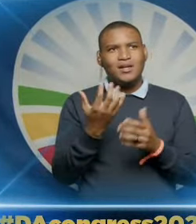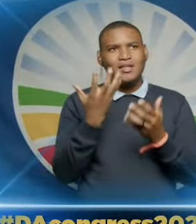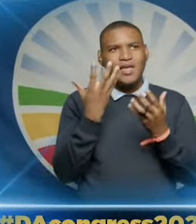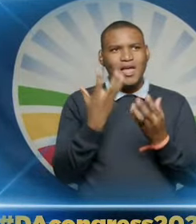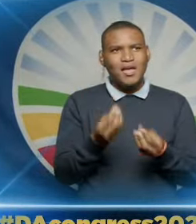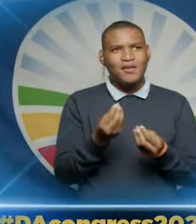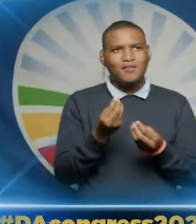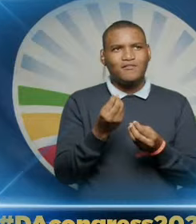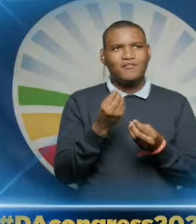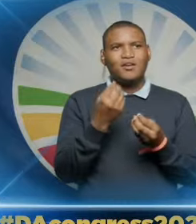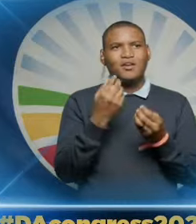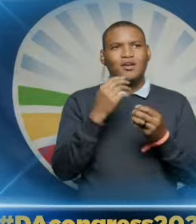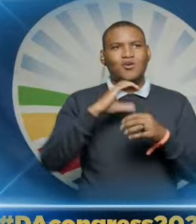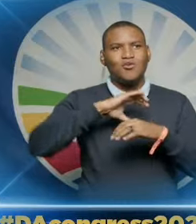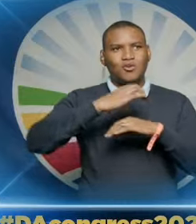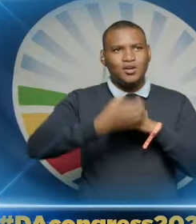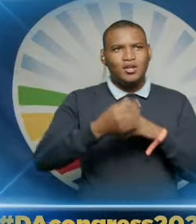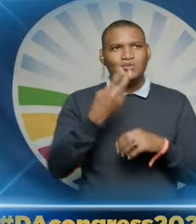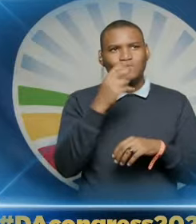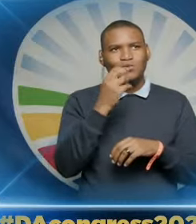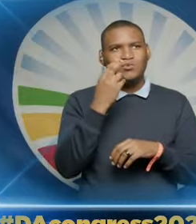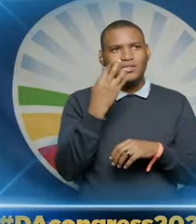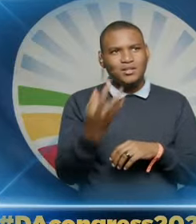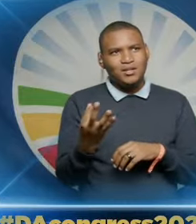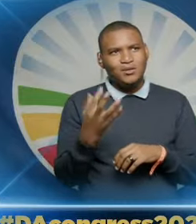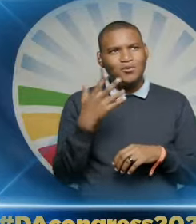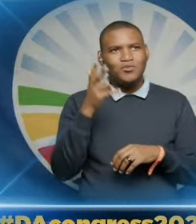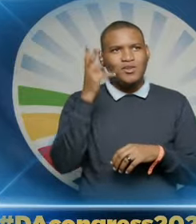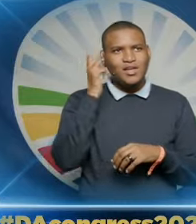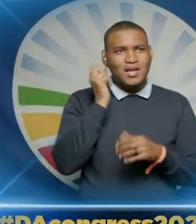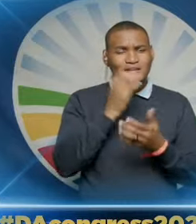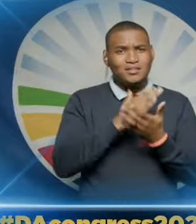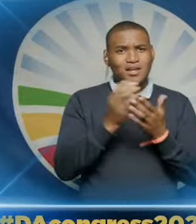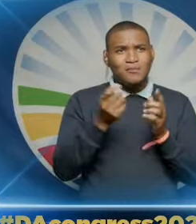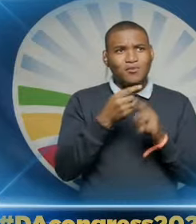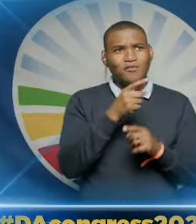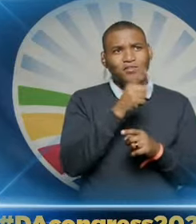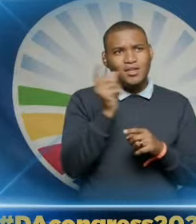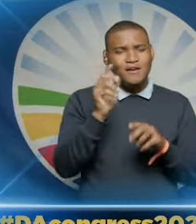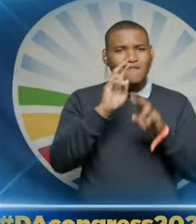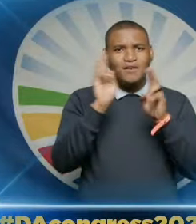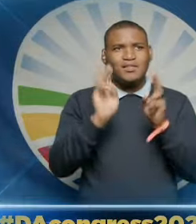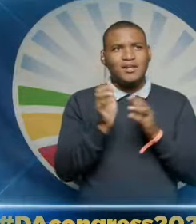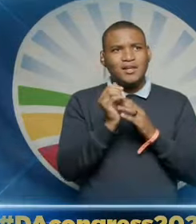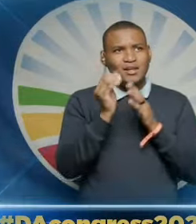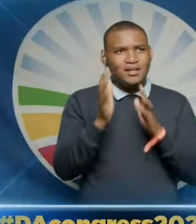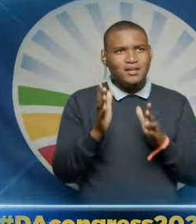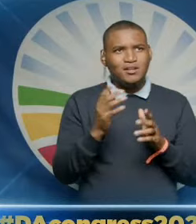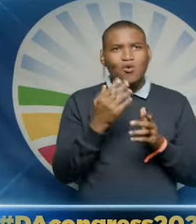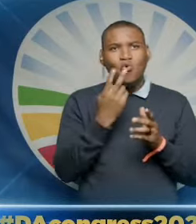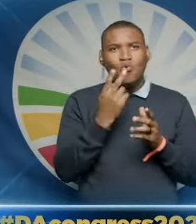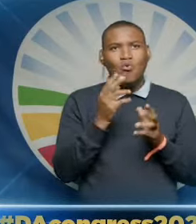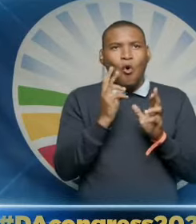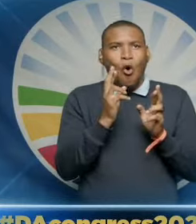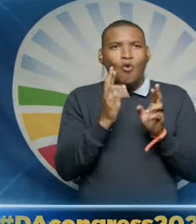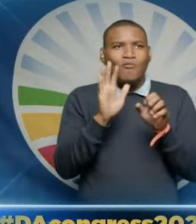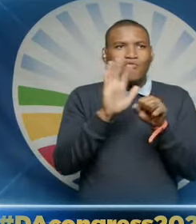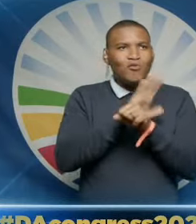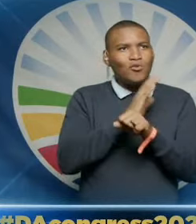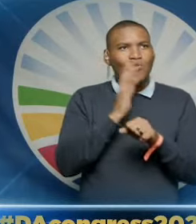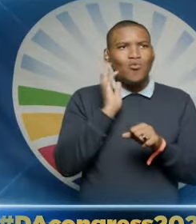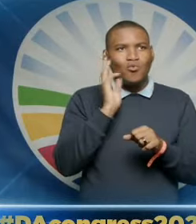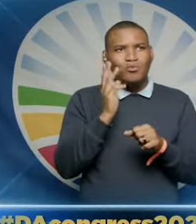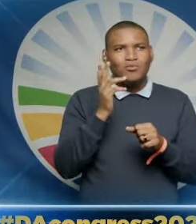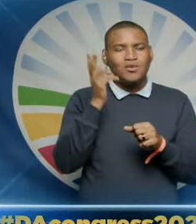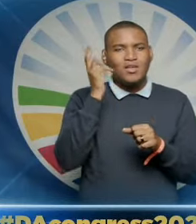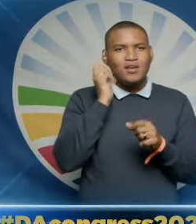a Congress again in 2023. We're going to hear from some of the federal leader hopefuls. We're also going to hear from